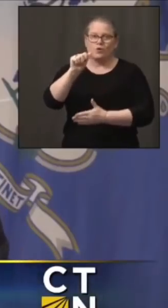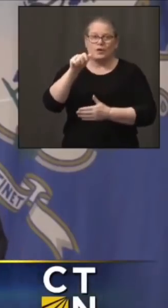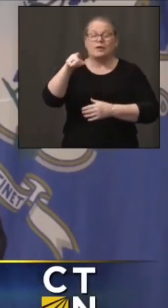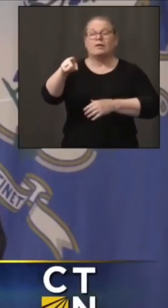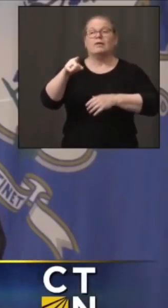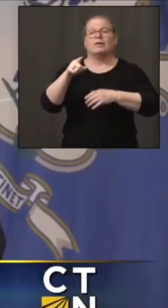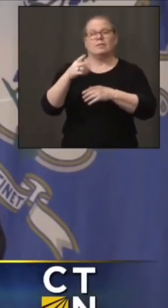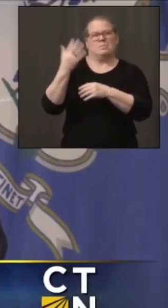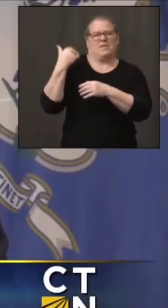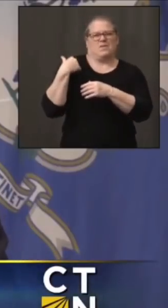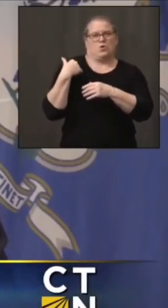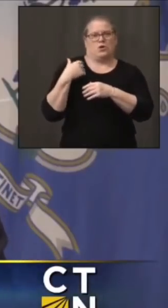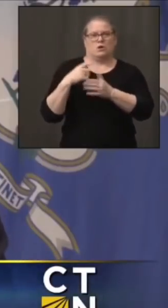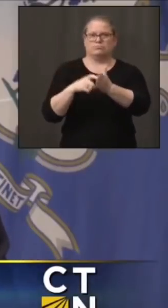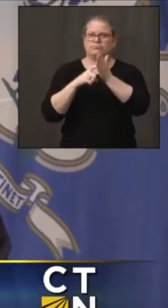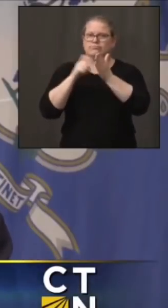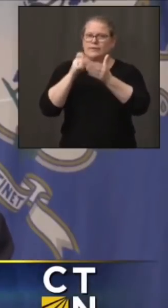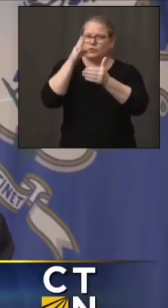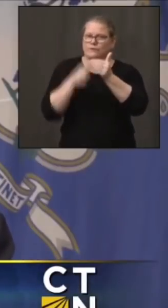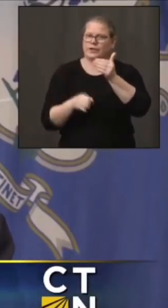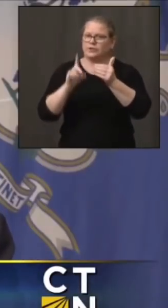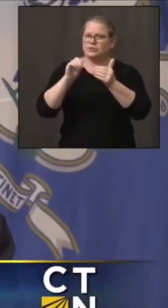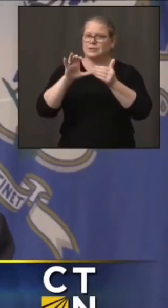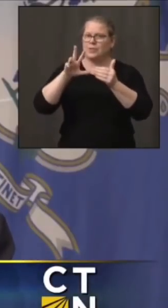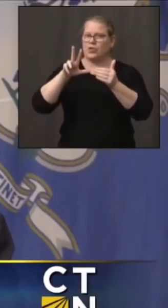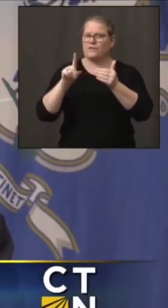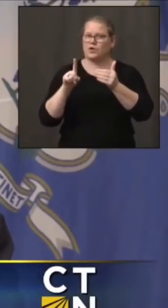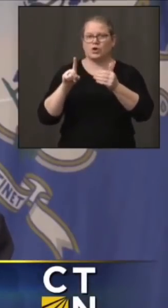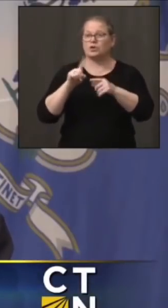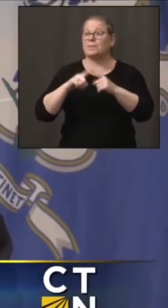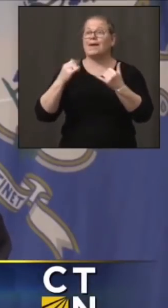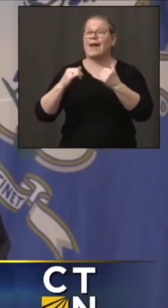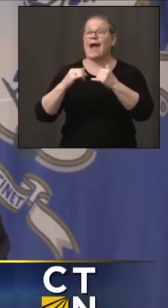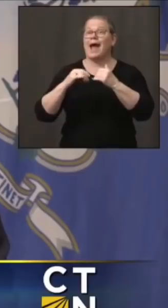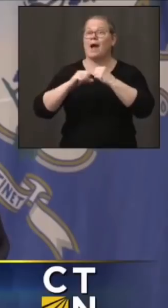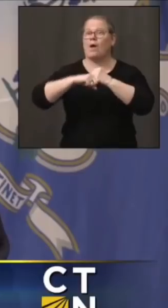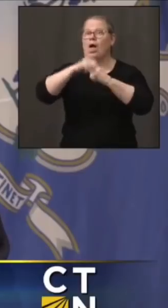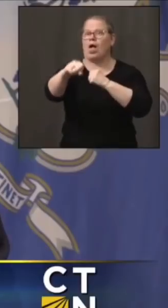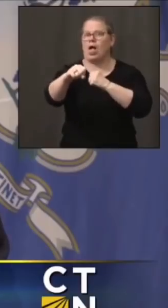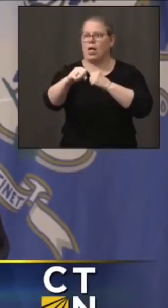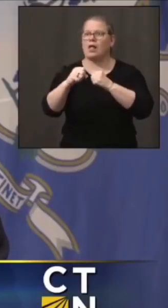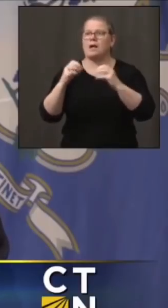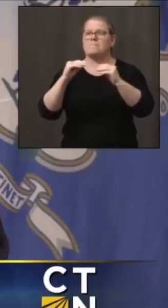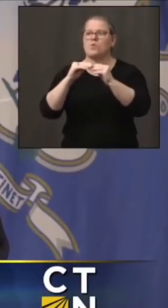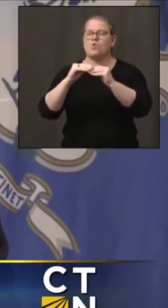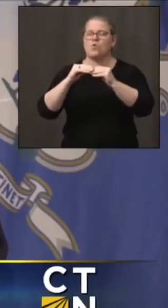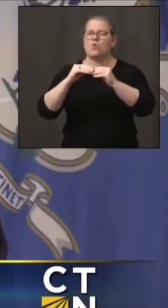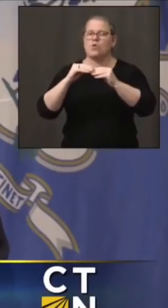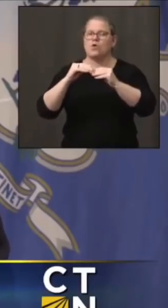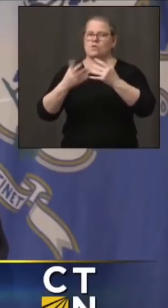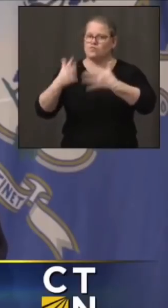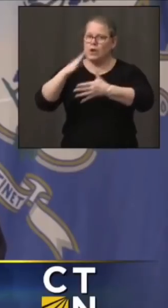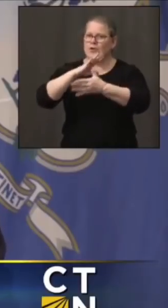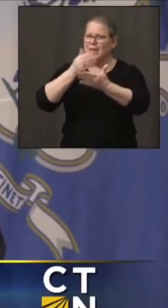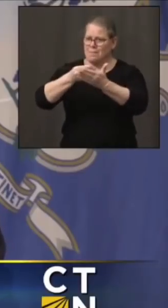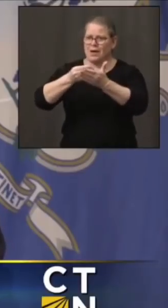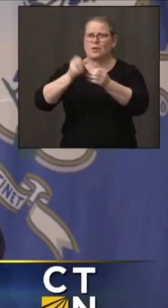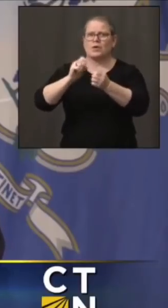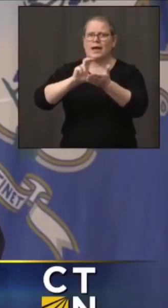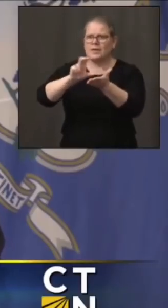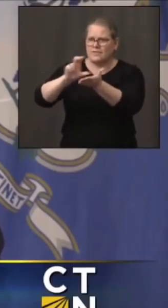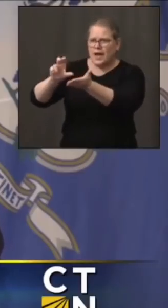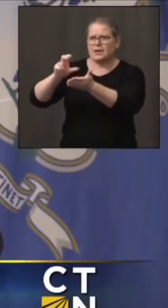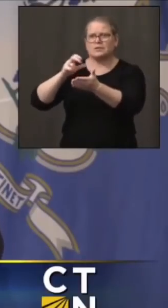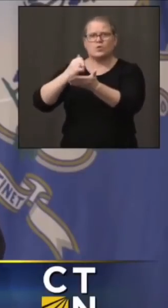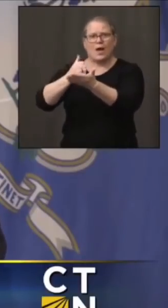to do it. I've got high priority areas where that money can be invested and make an enormous difference. And at the same time,